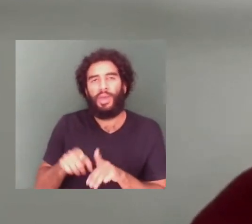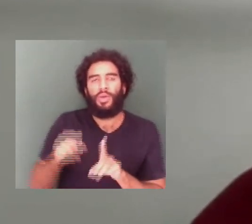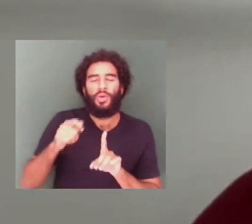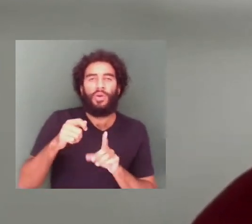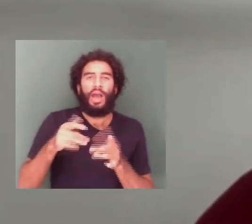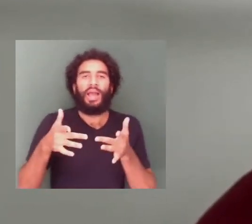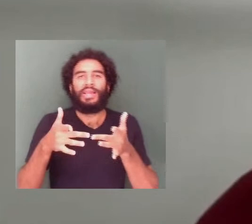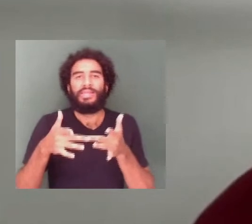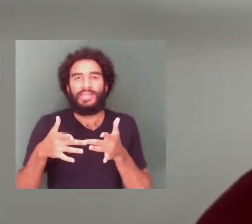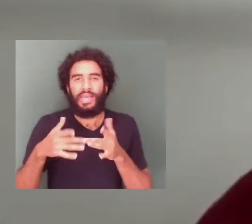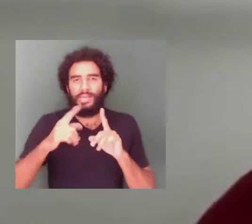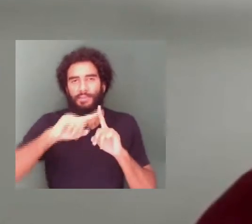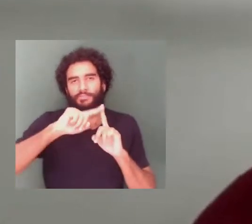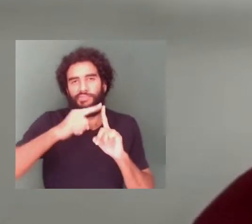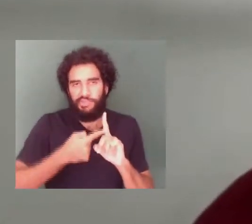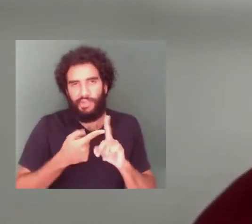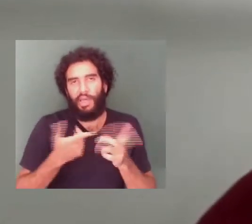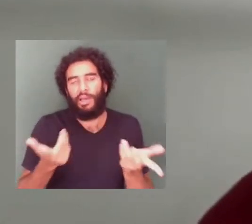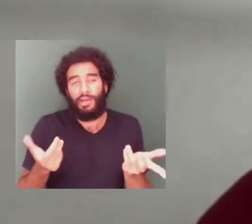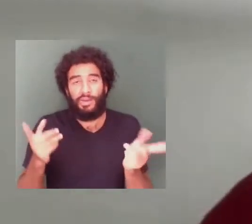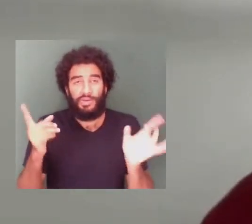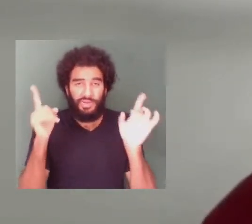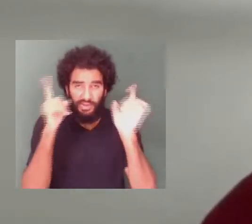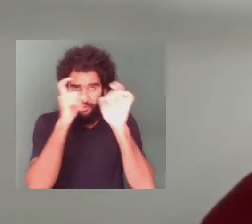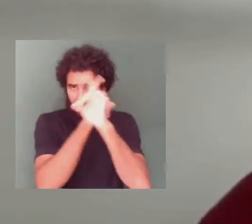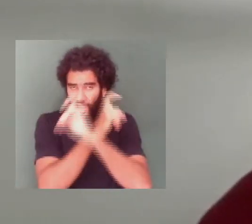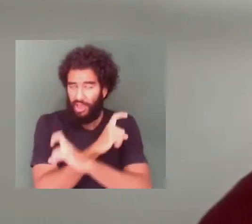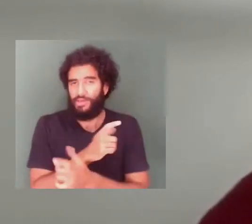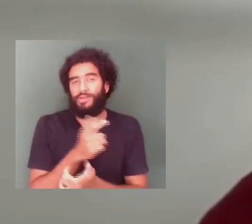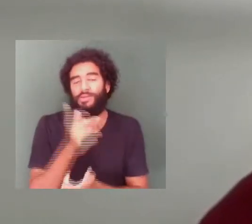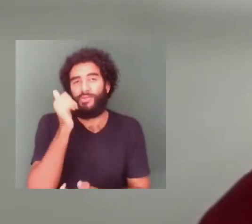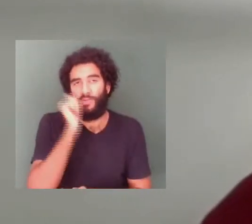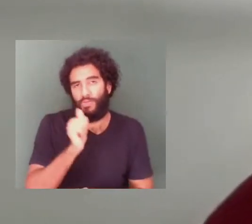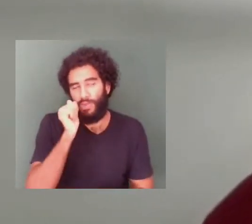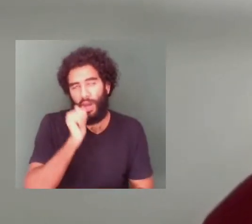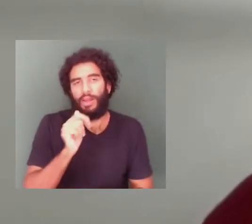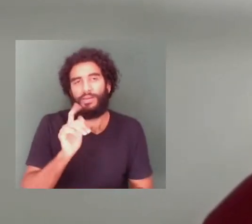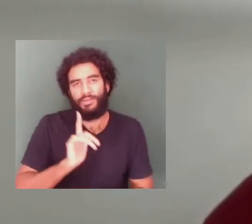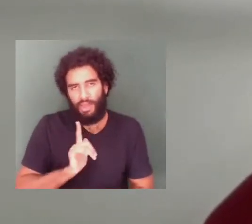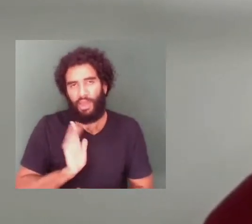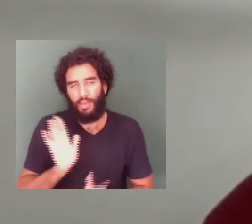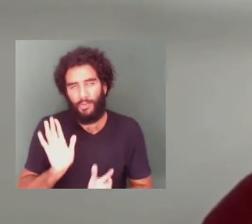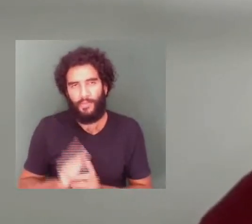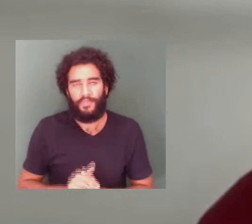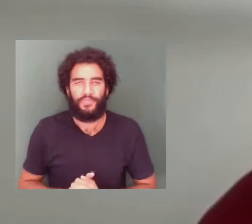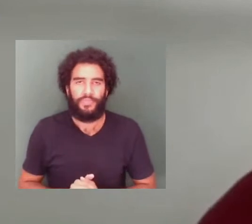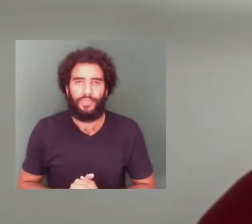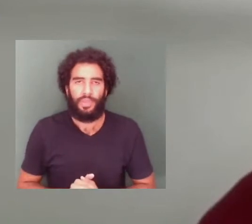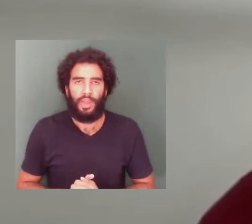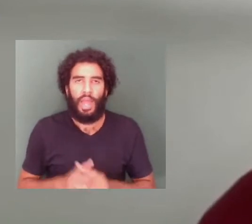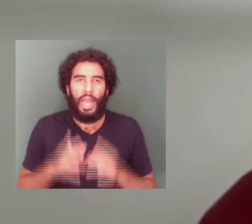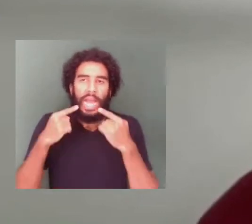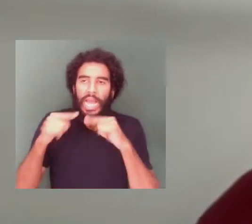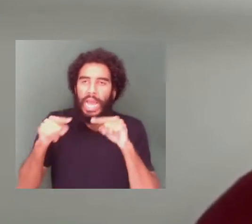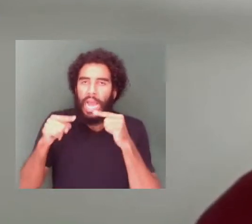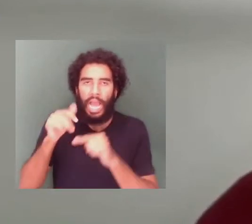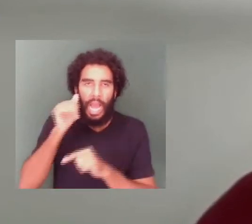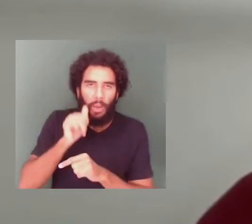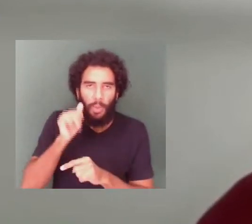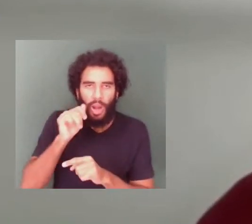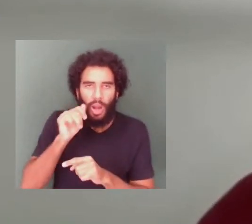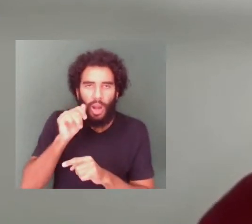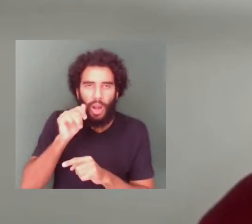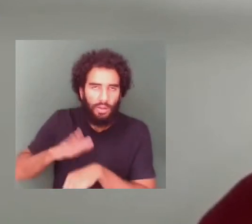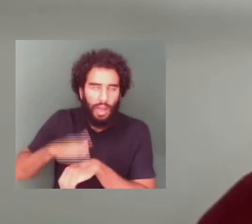criticizing women for the choices that they make in the environments that they're in. We have to change those environments. I think that's a critical aspect. We have to be addressing